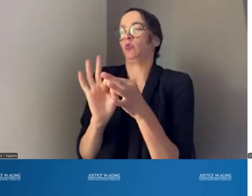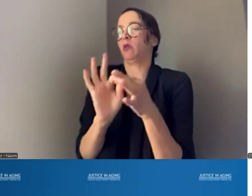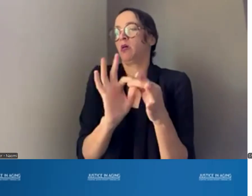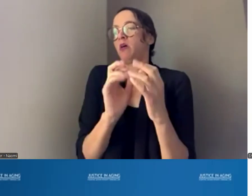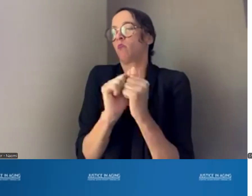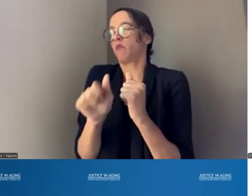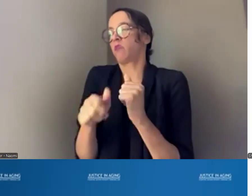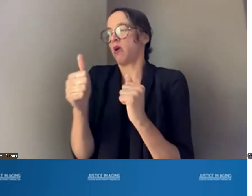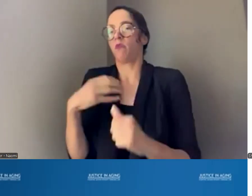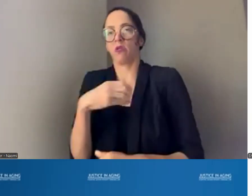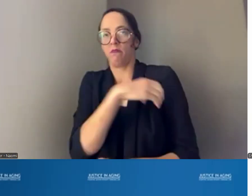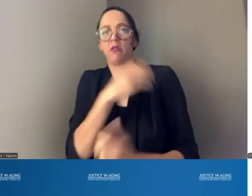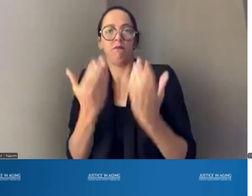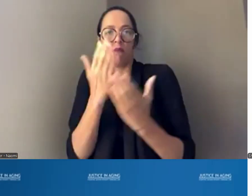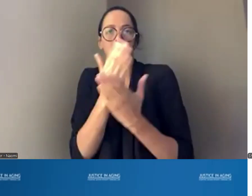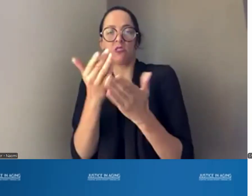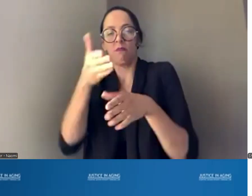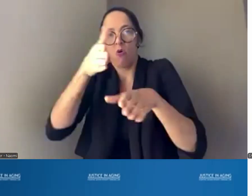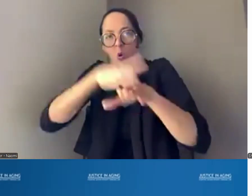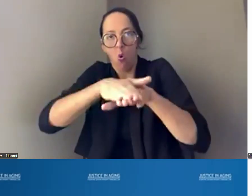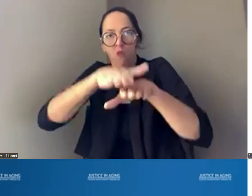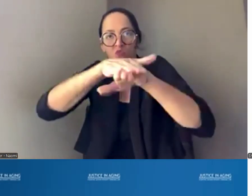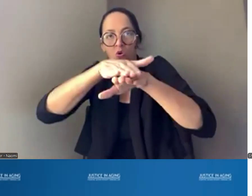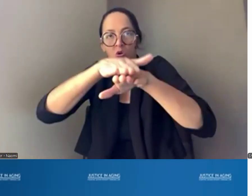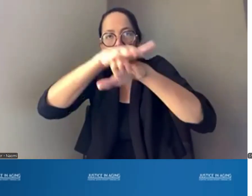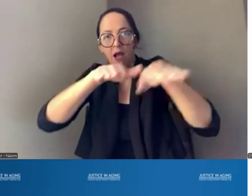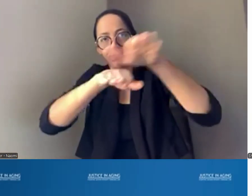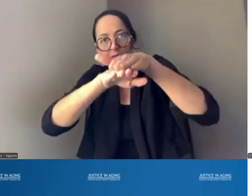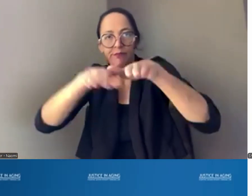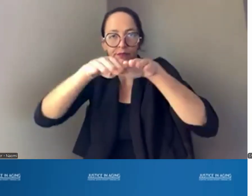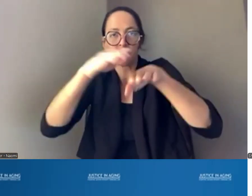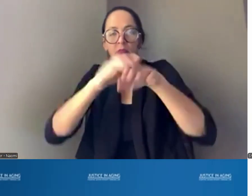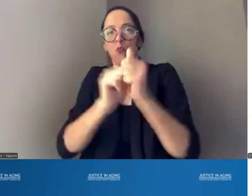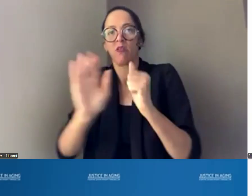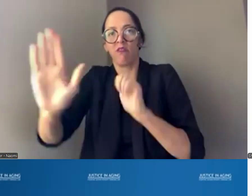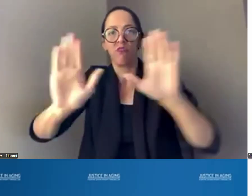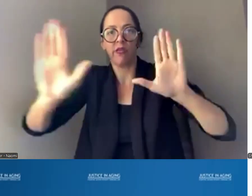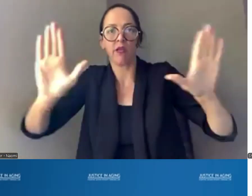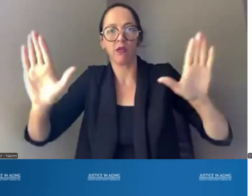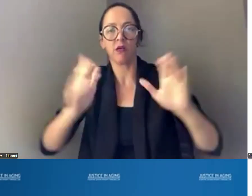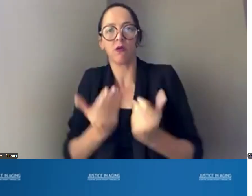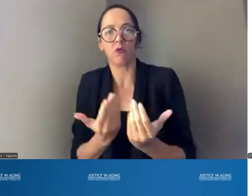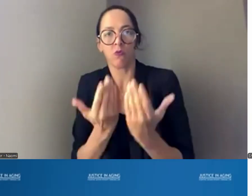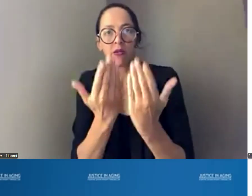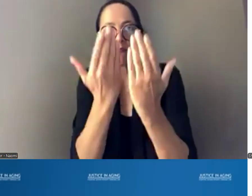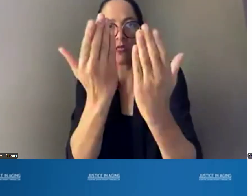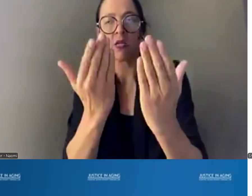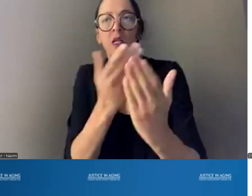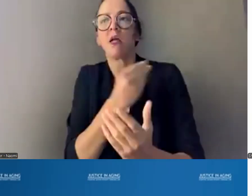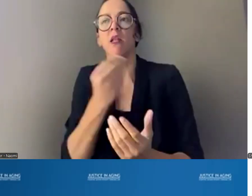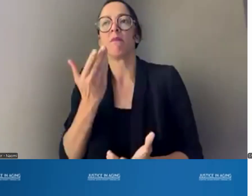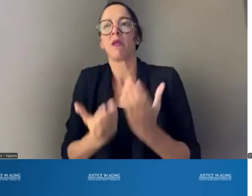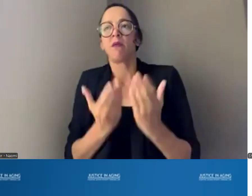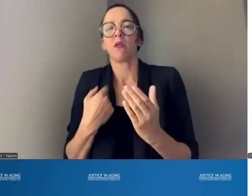with some of their recommendations. And perhaps we want to think about what is the outcome we're trying to